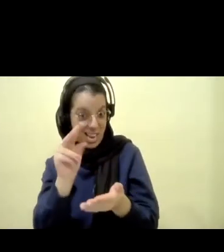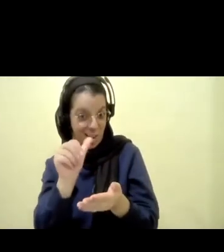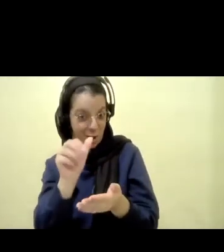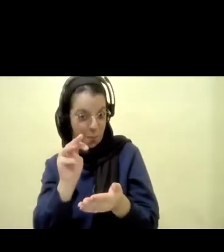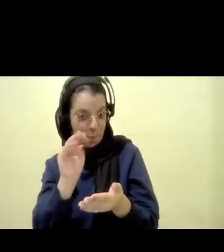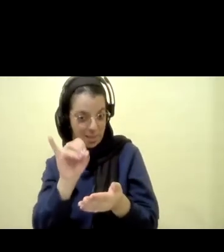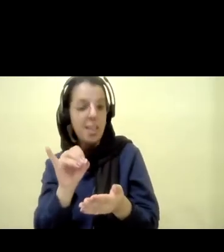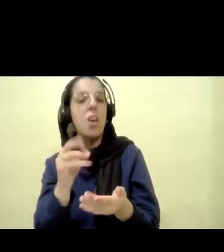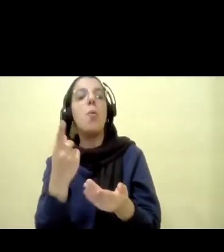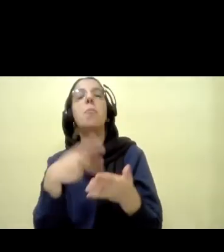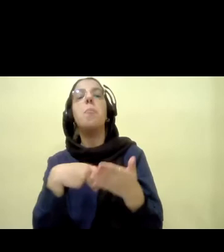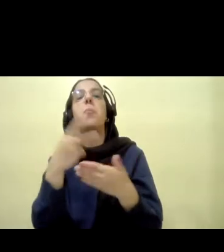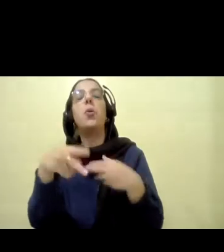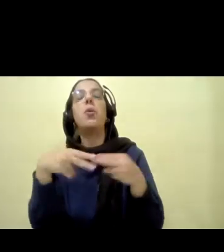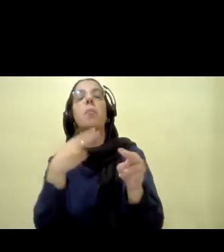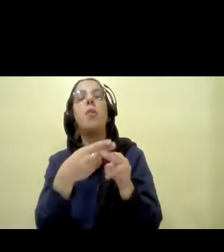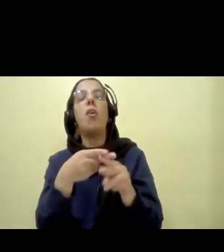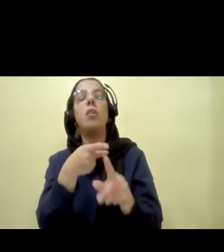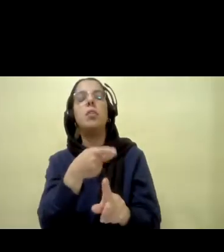called